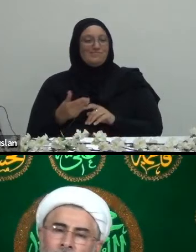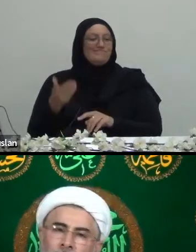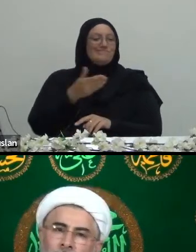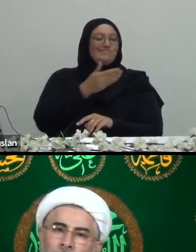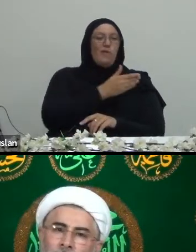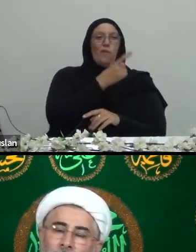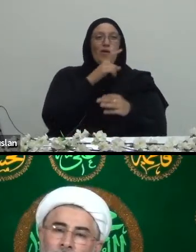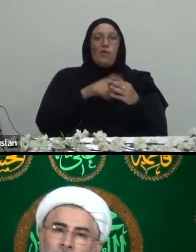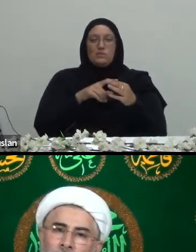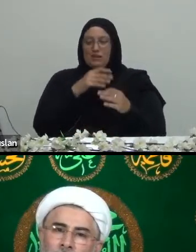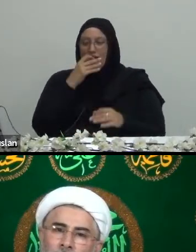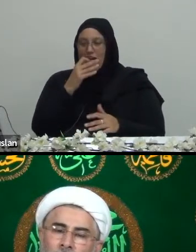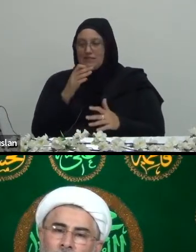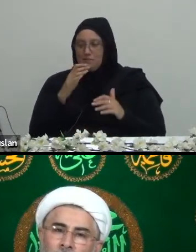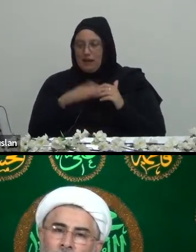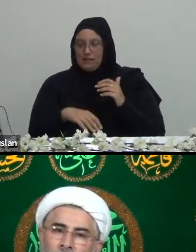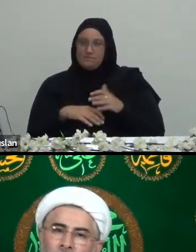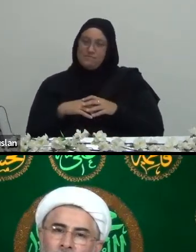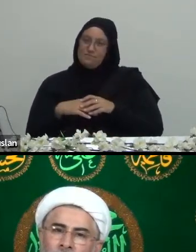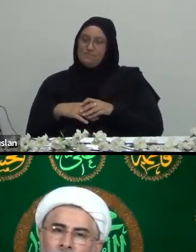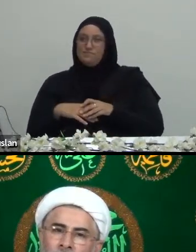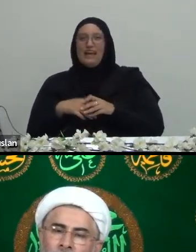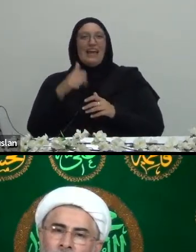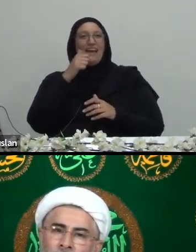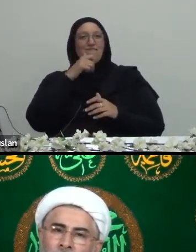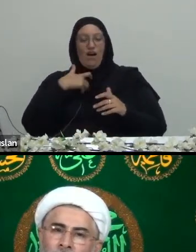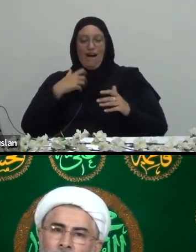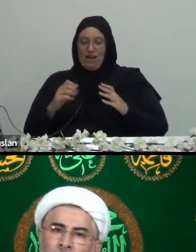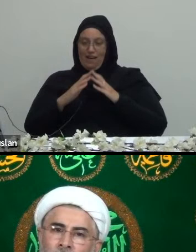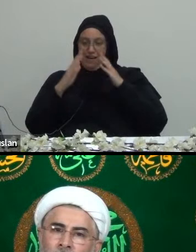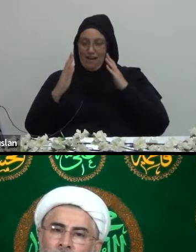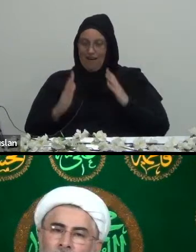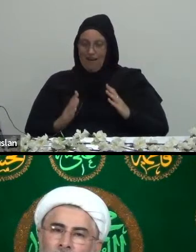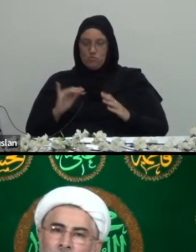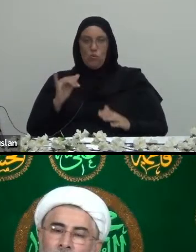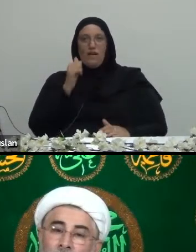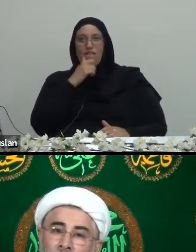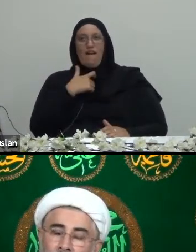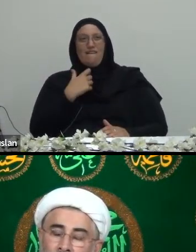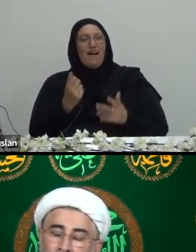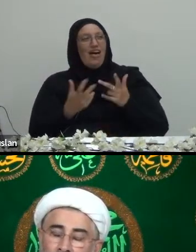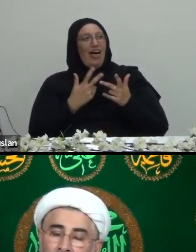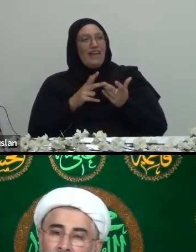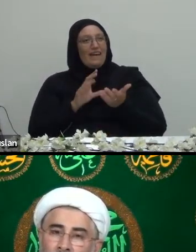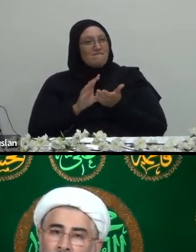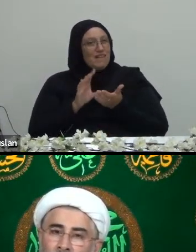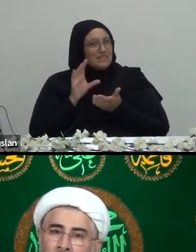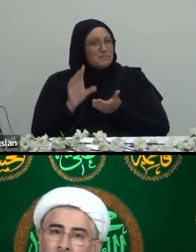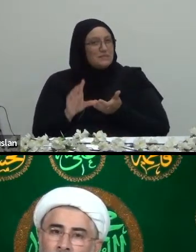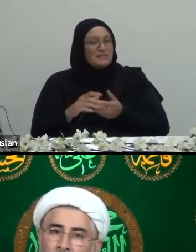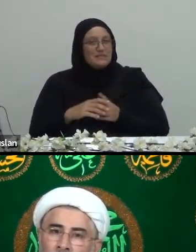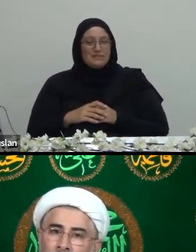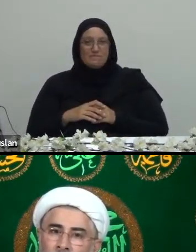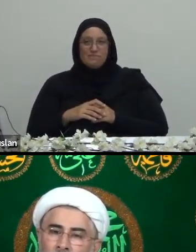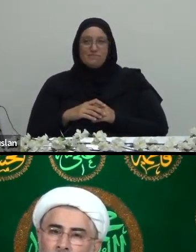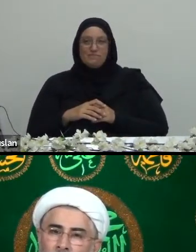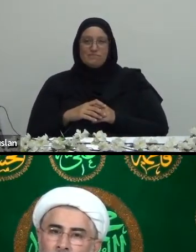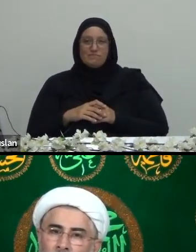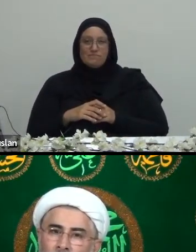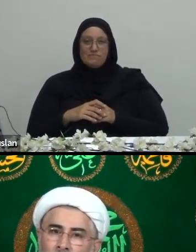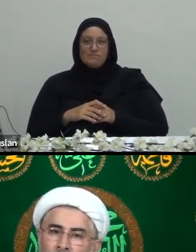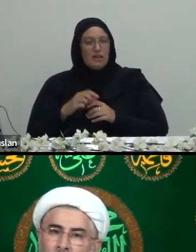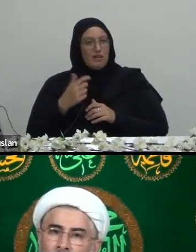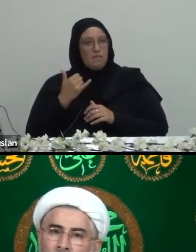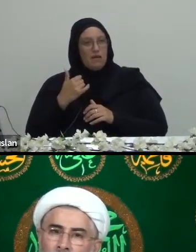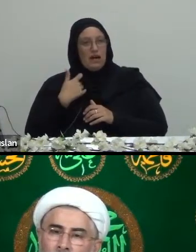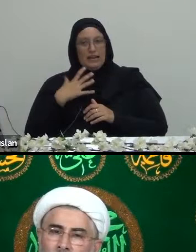asked, about if you have a house or if you have other investments and you may need to sell those investments to